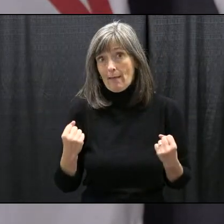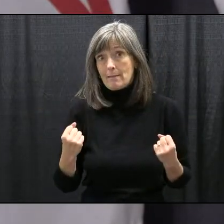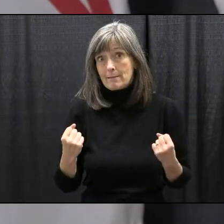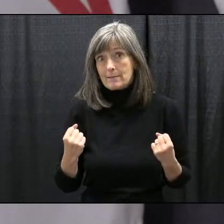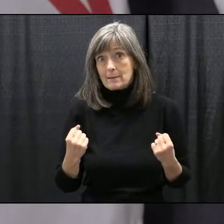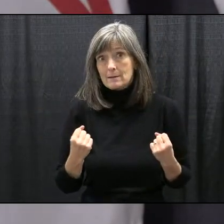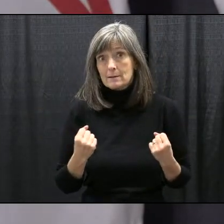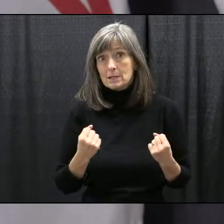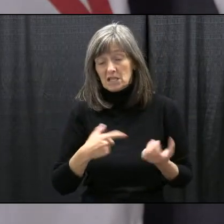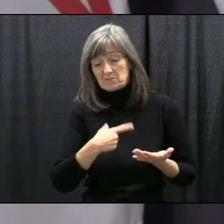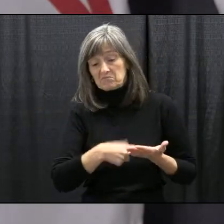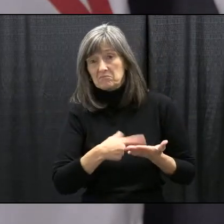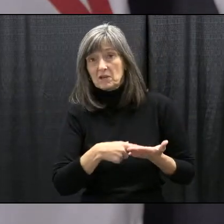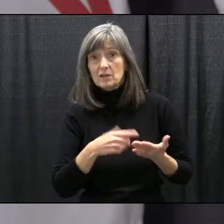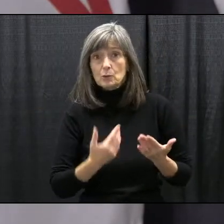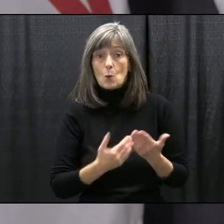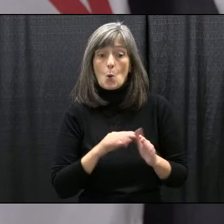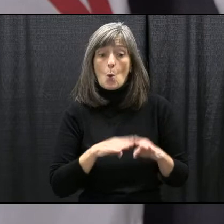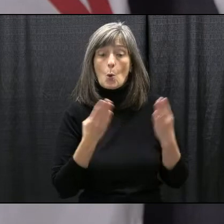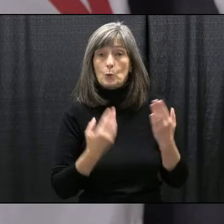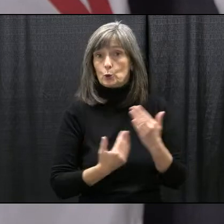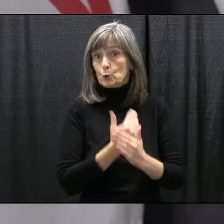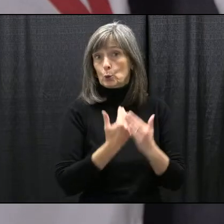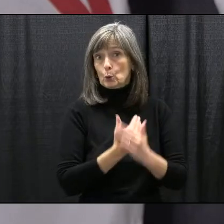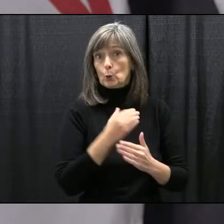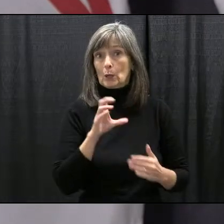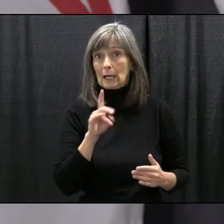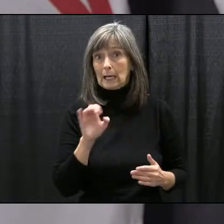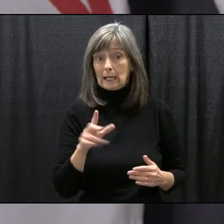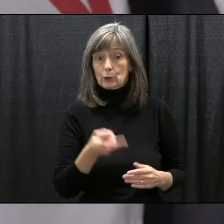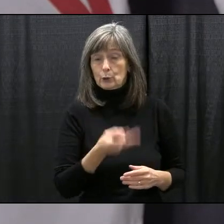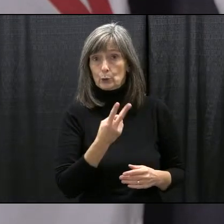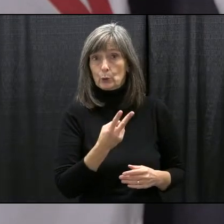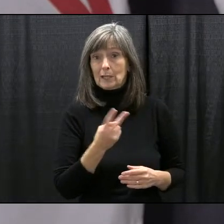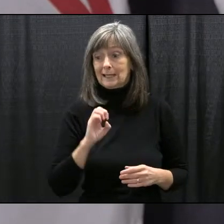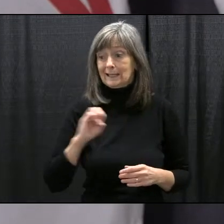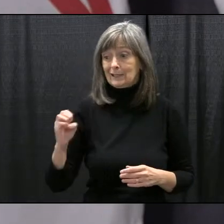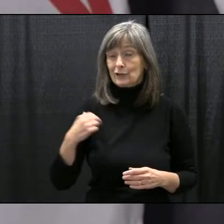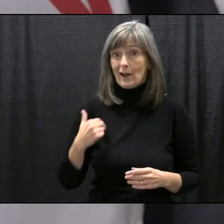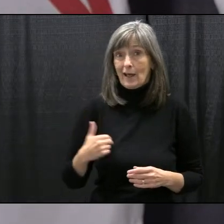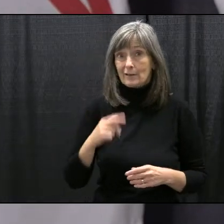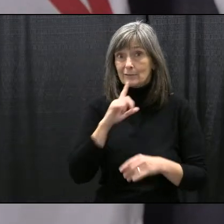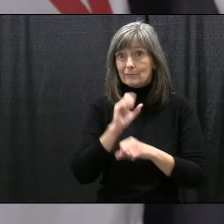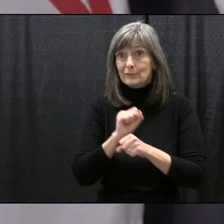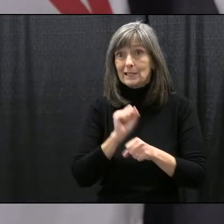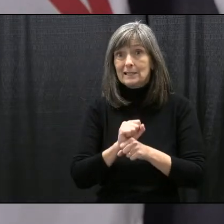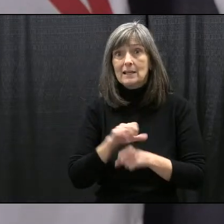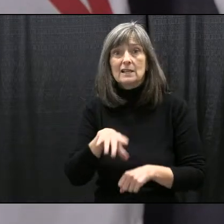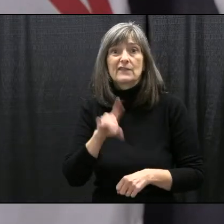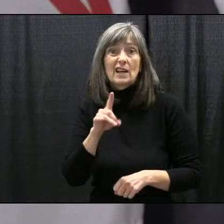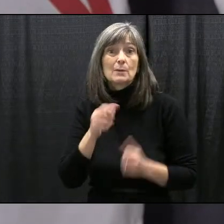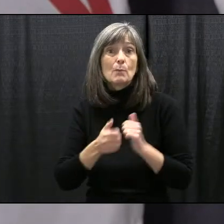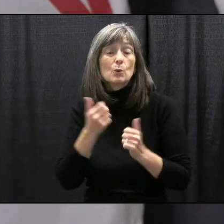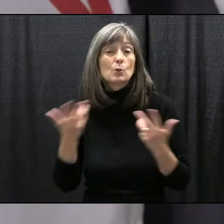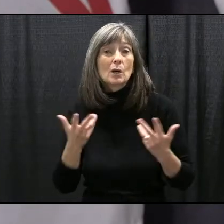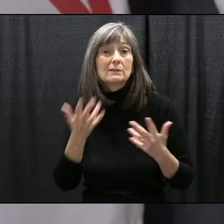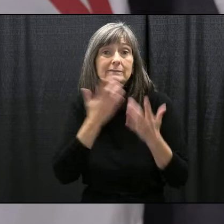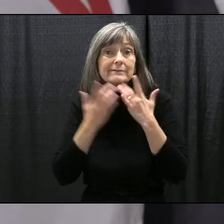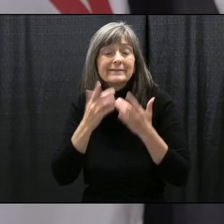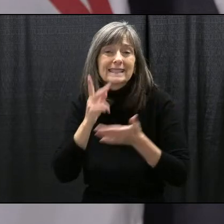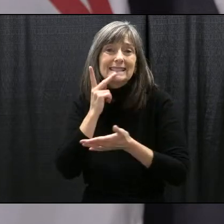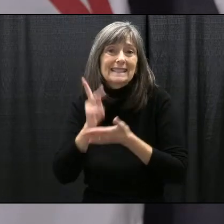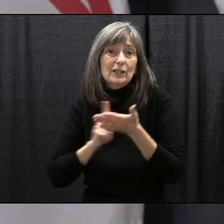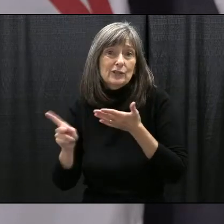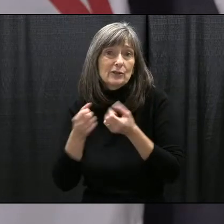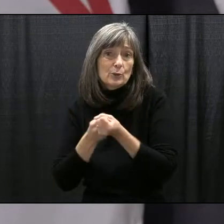new clinics I've specifically referenced today, their biggest challenge is in actual fact finding clerical support and